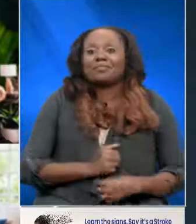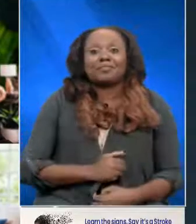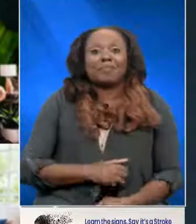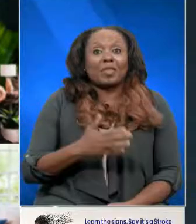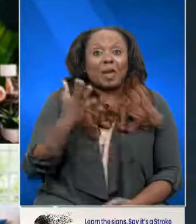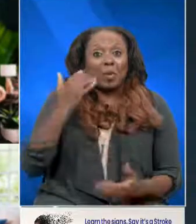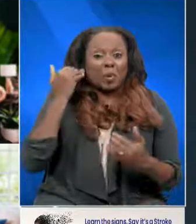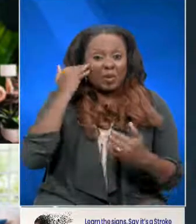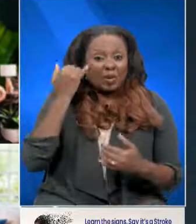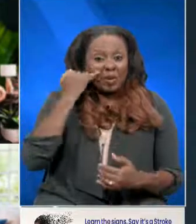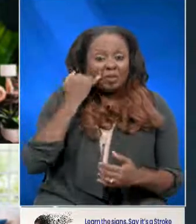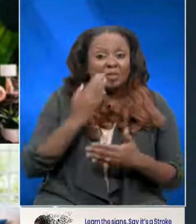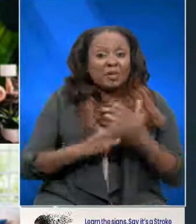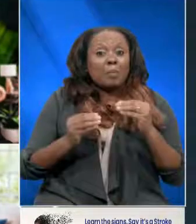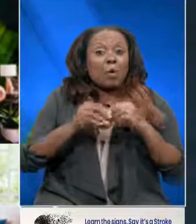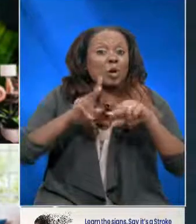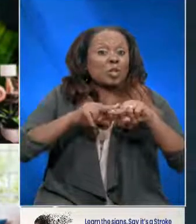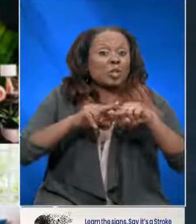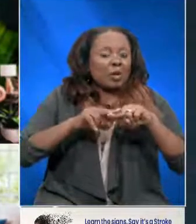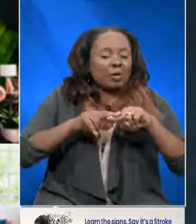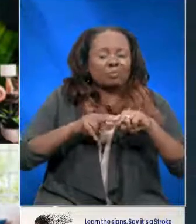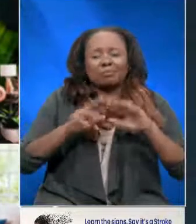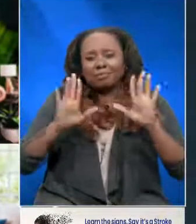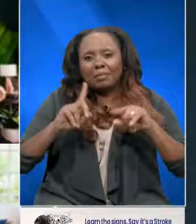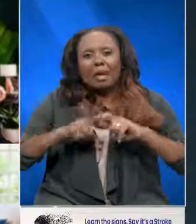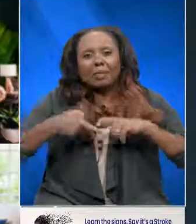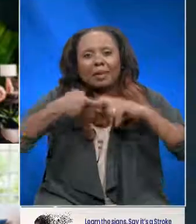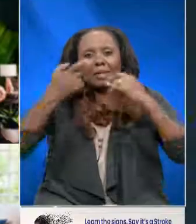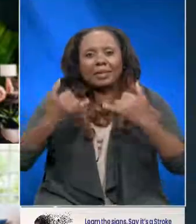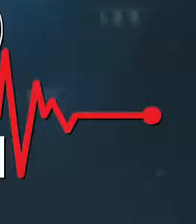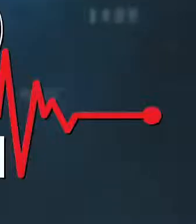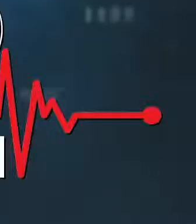more salt than others. Exactly.